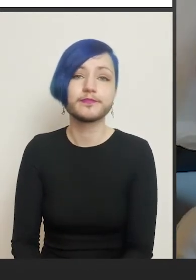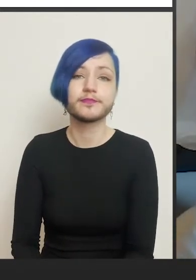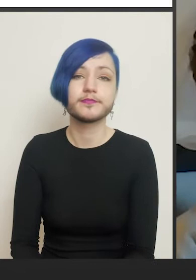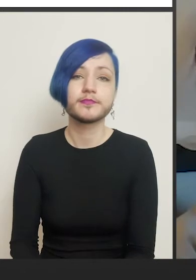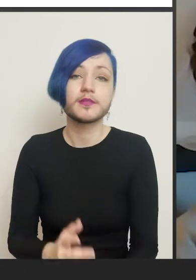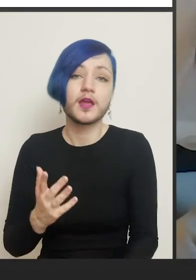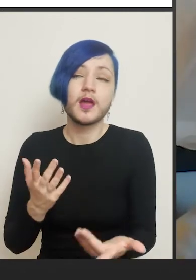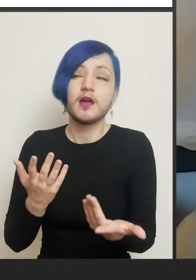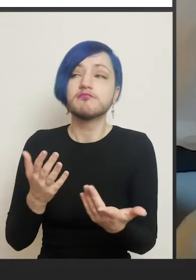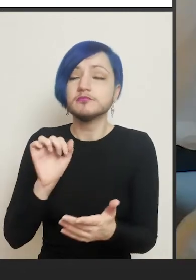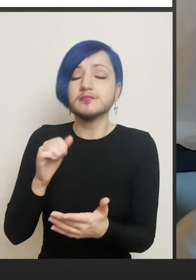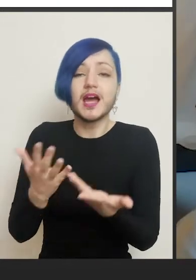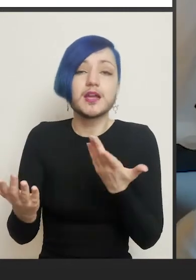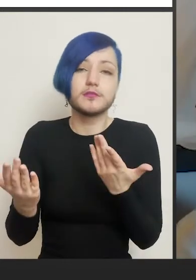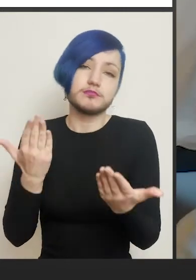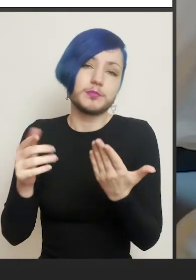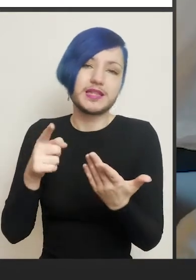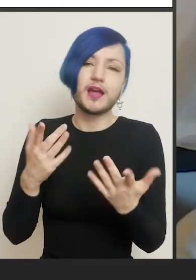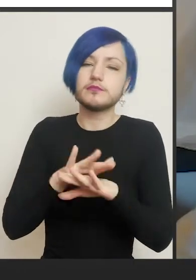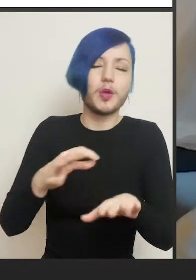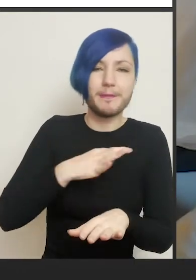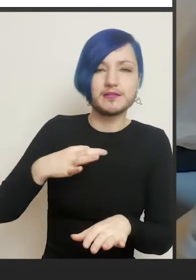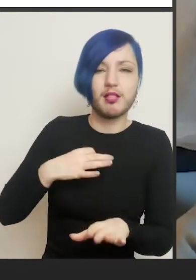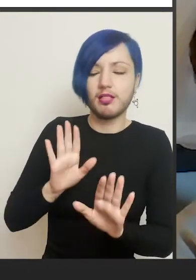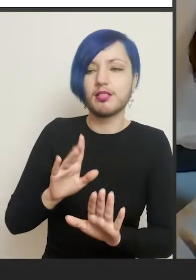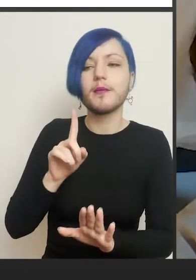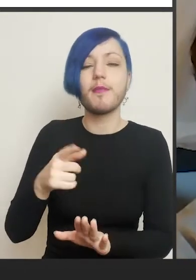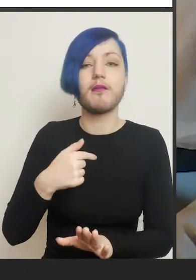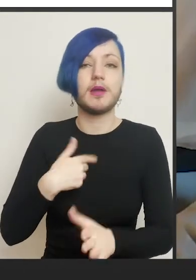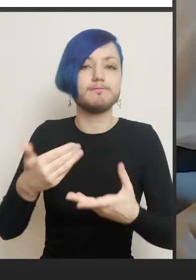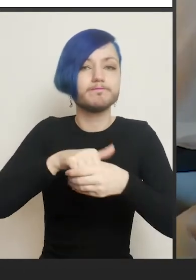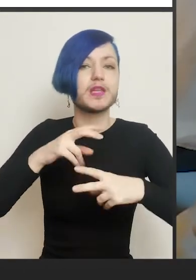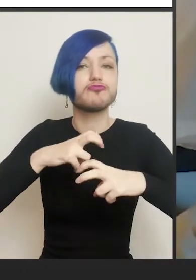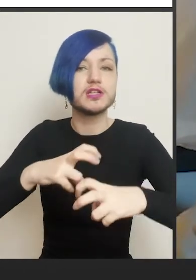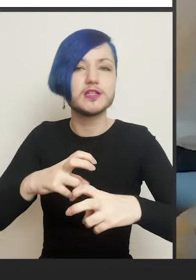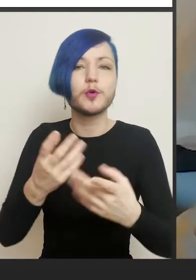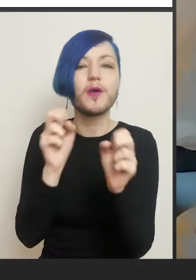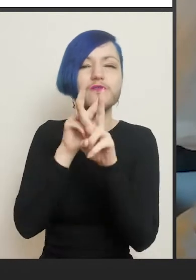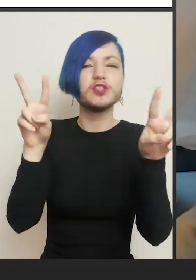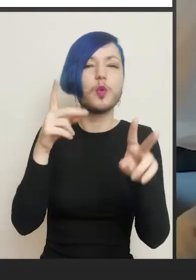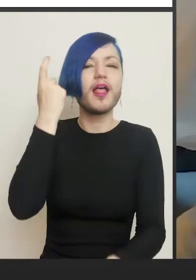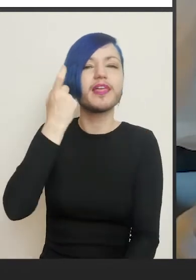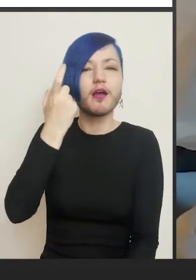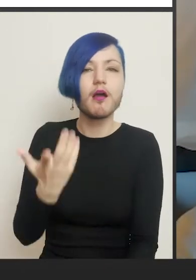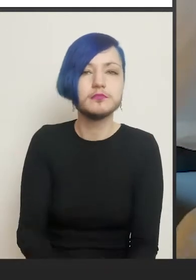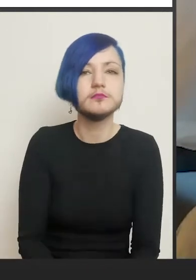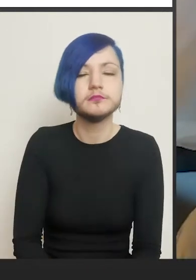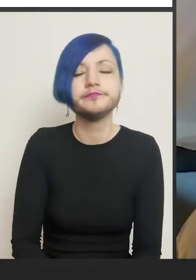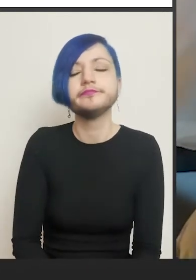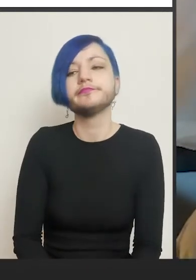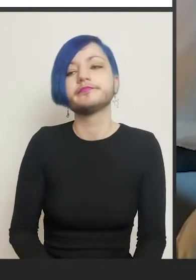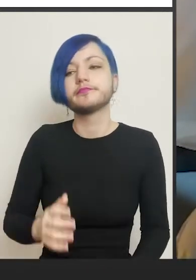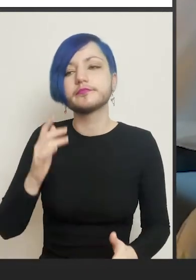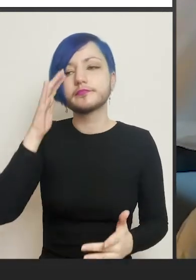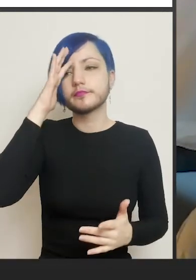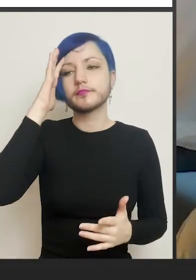In contrast to that, and this is not a medical thing, but I'm taking part in some research on visual thinkers and the way that they